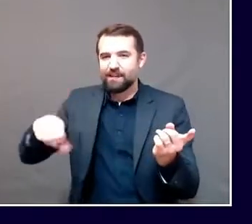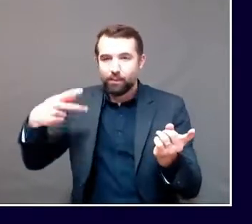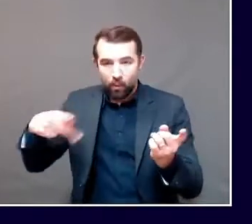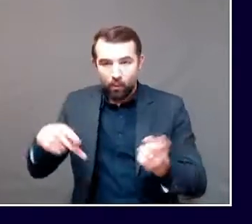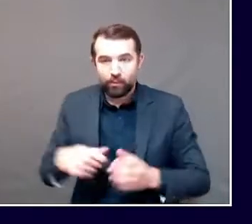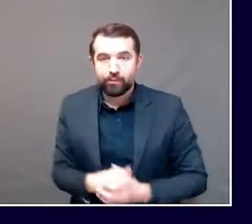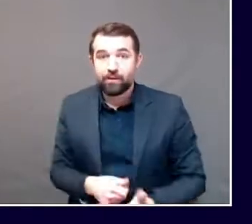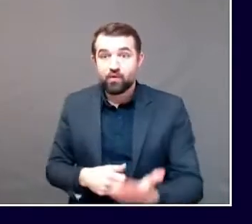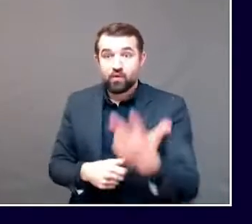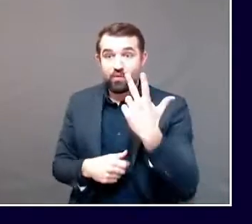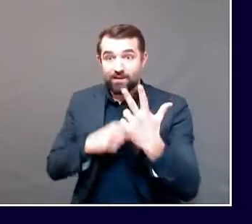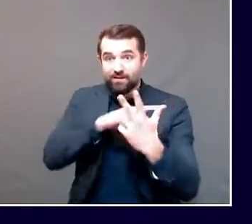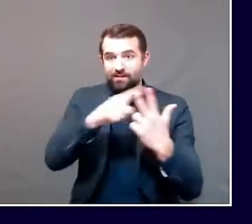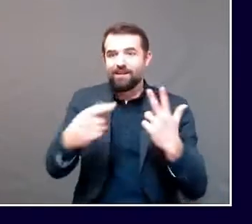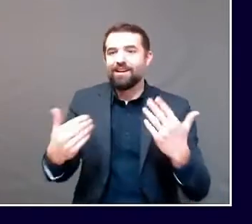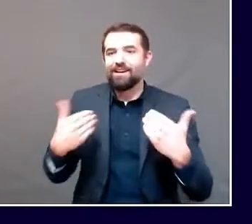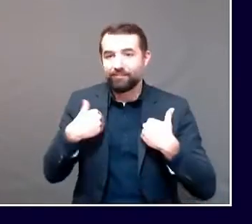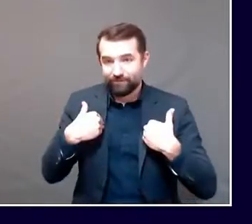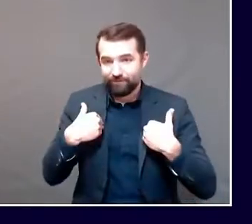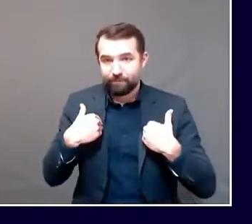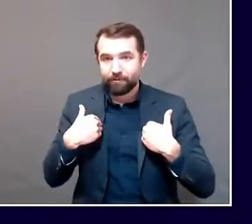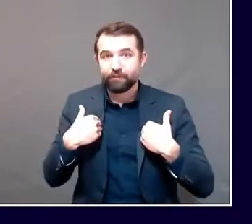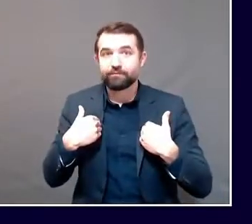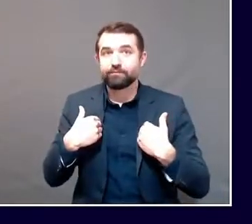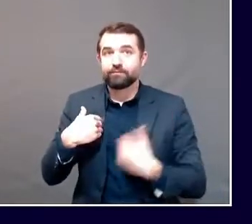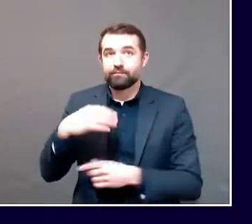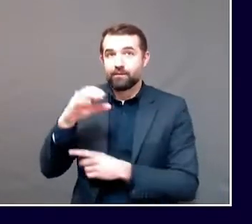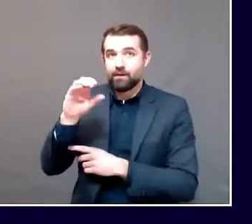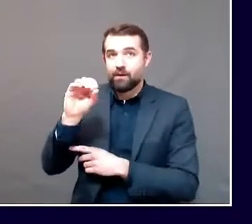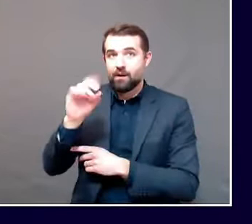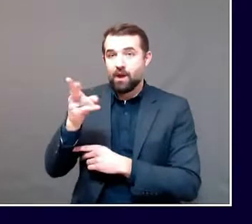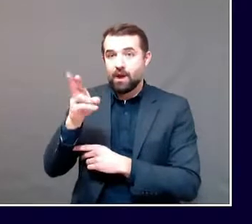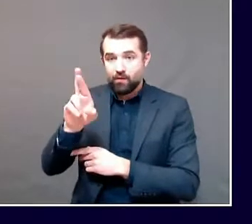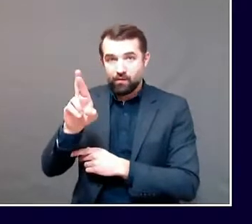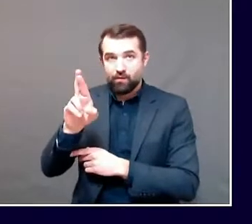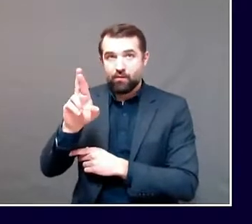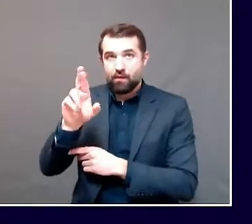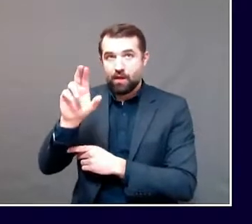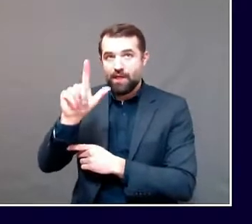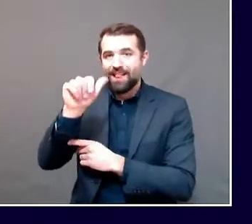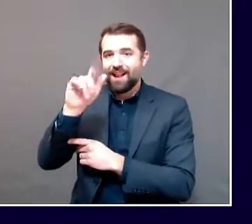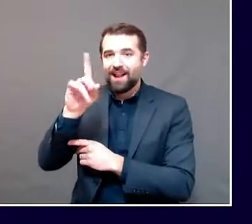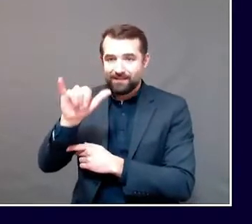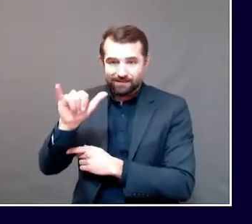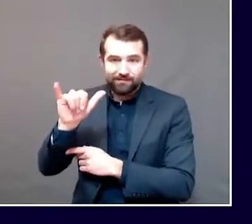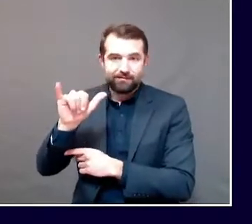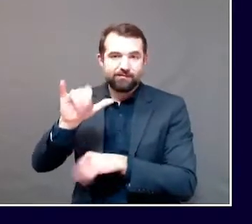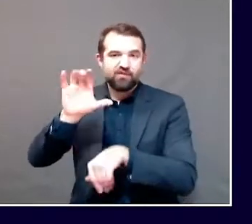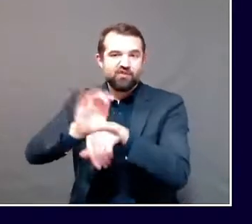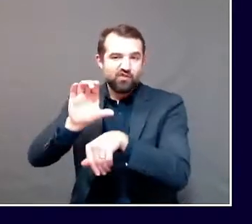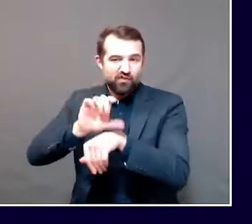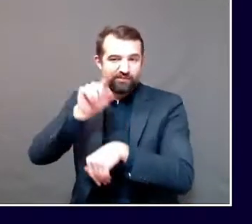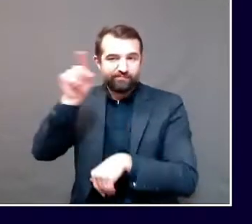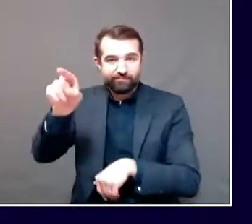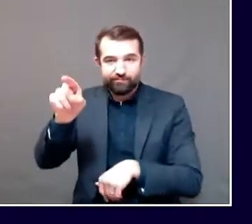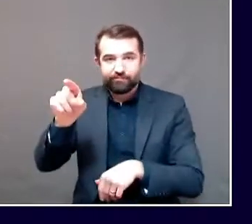Also, at the Our Lady of Ransom Church in Mechanic Falls, where we are aware of 4